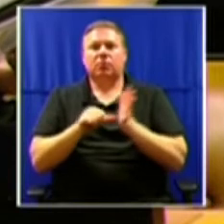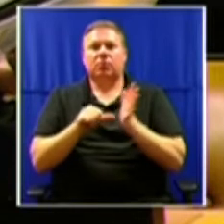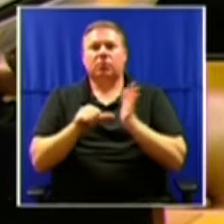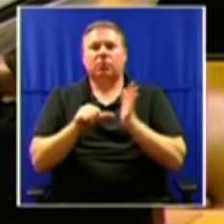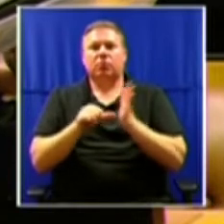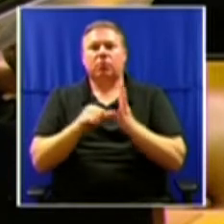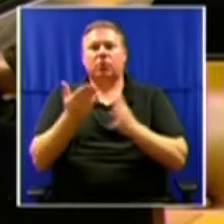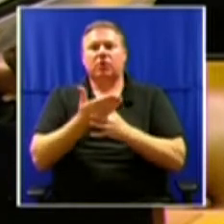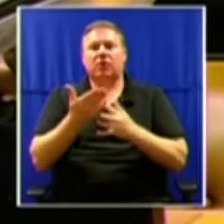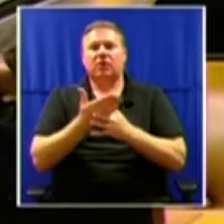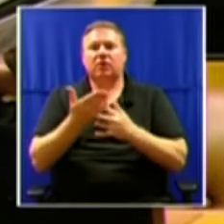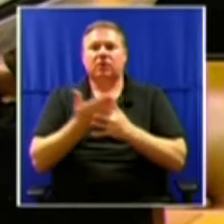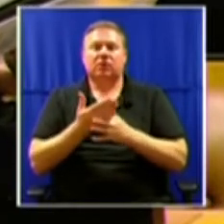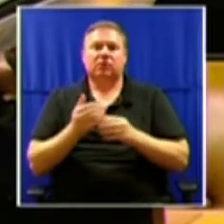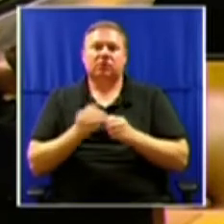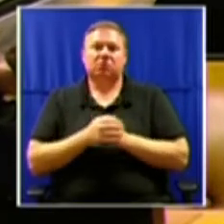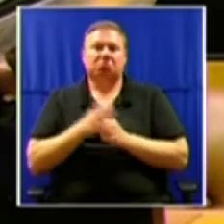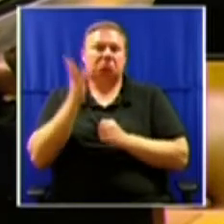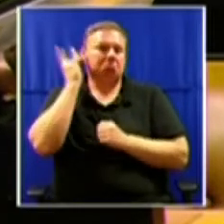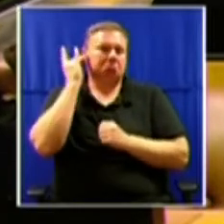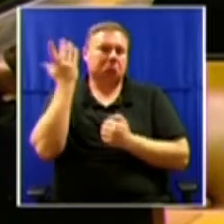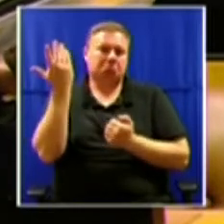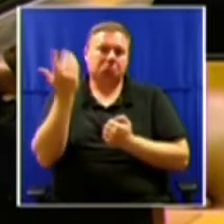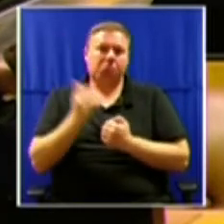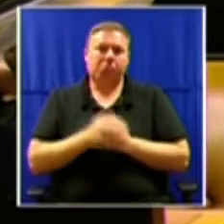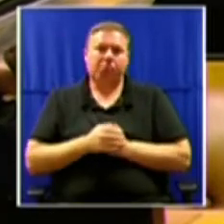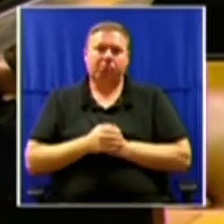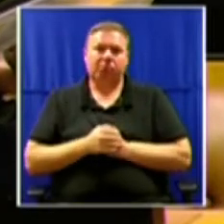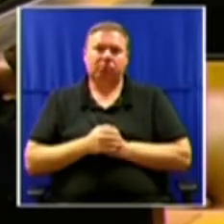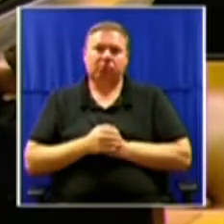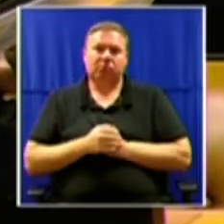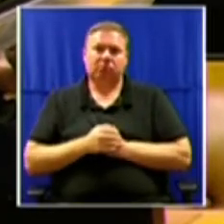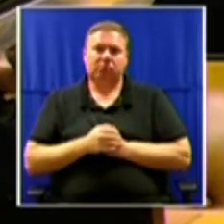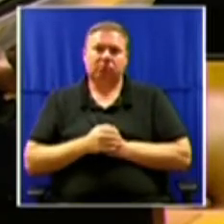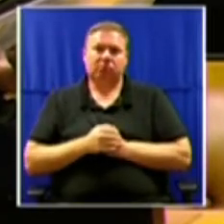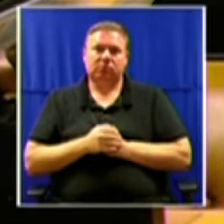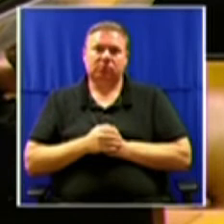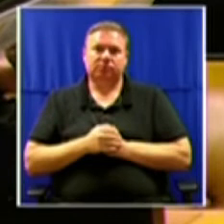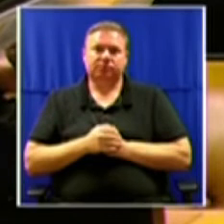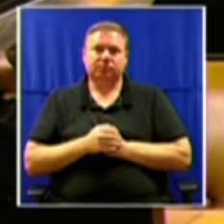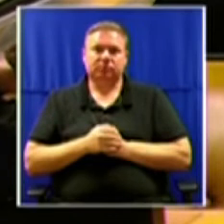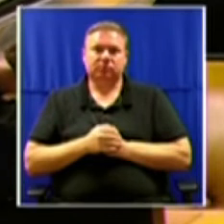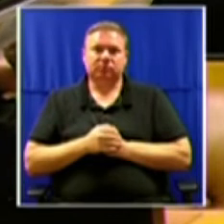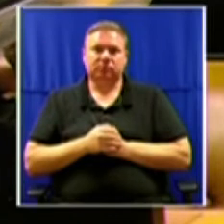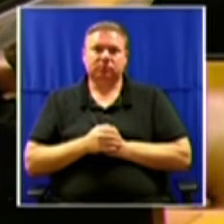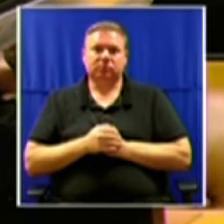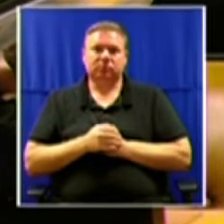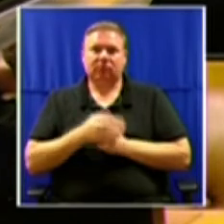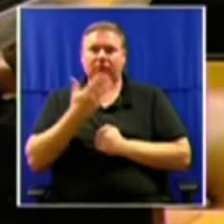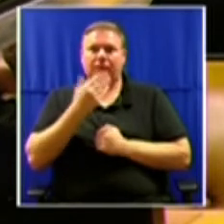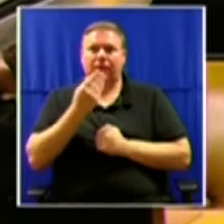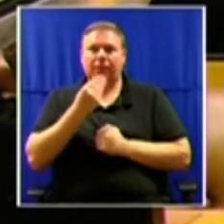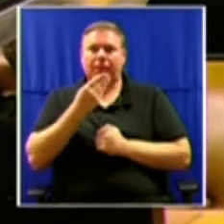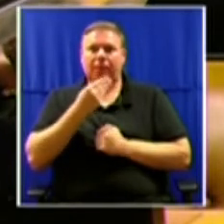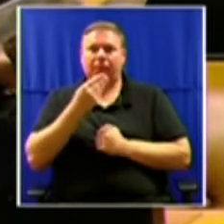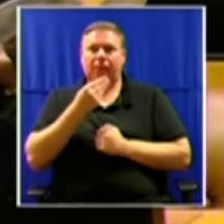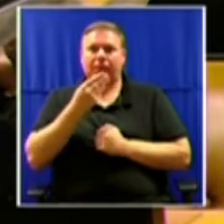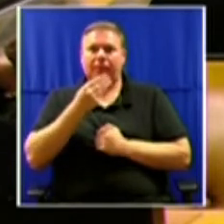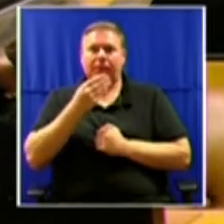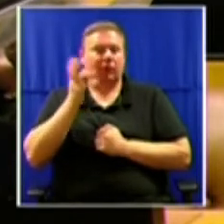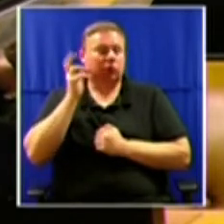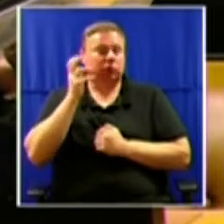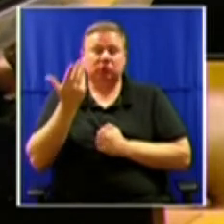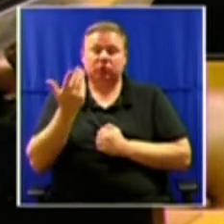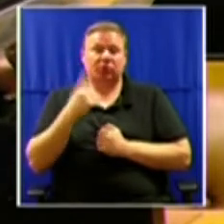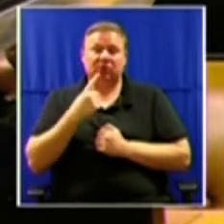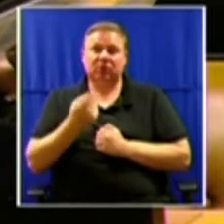Deputy Provincial Commissioner, Crime Detection, which are attended by the NPA, the Director of Public Prosecution, and the SAPS.